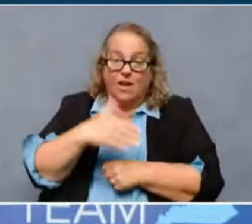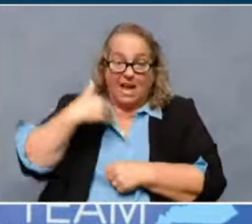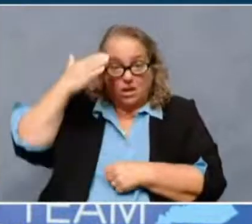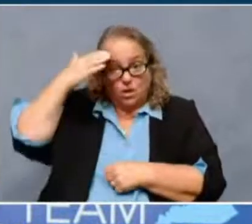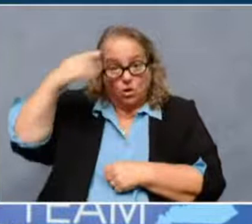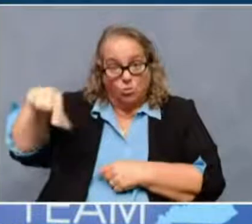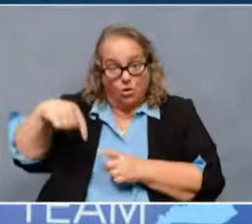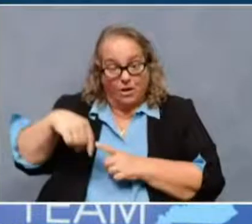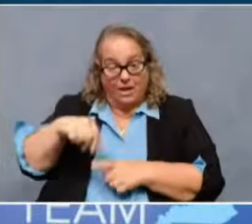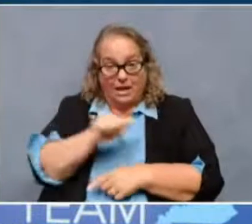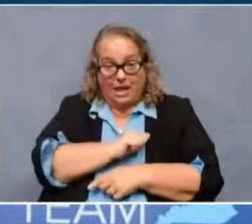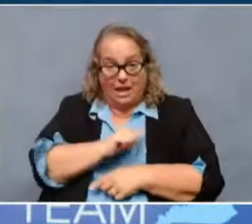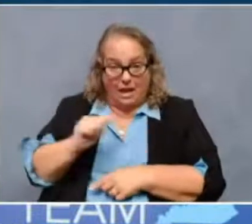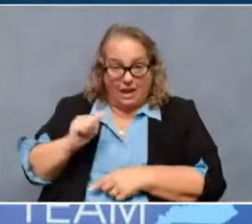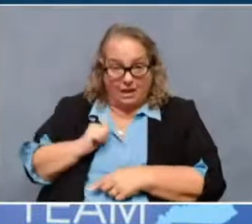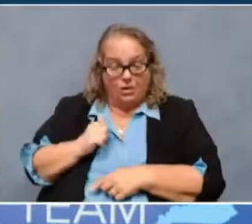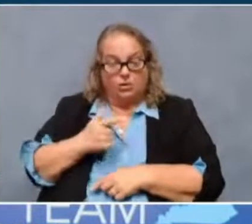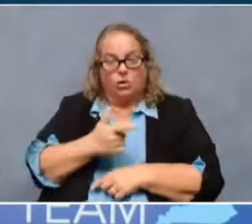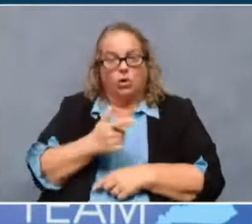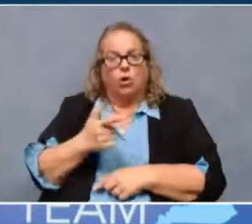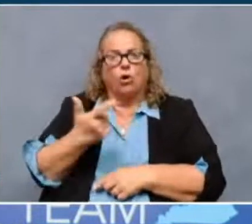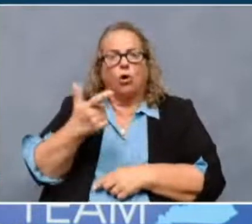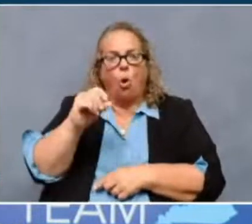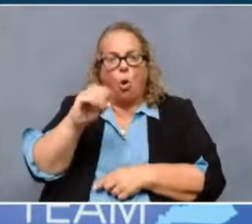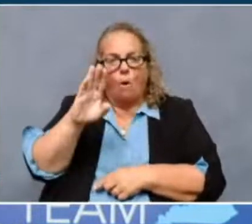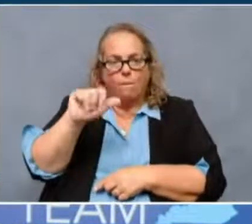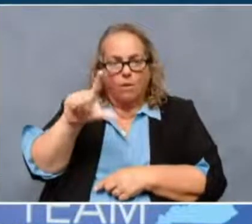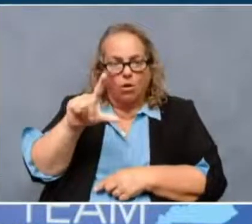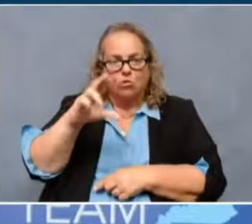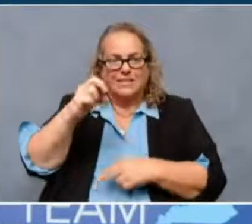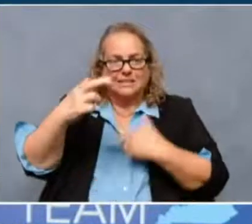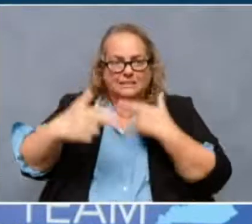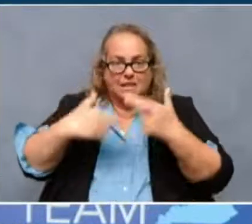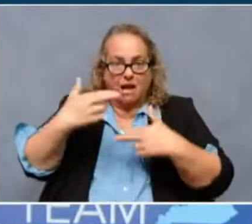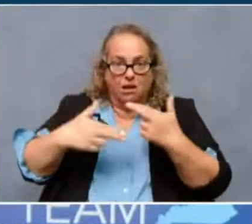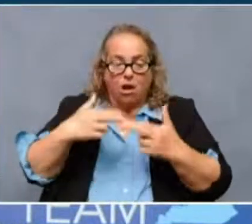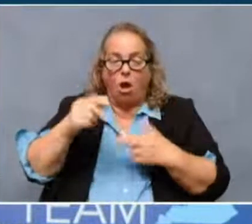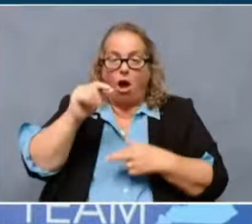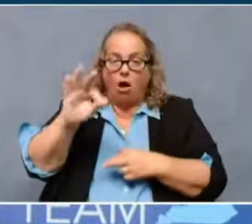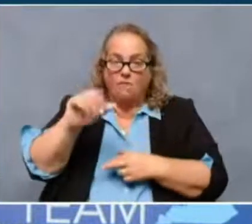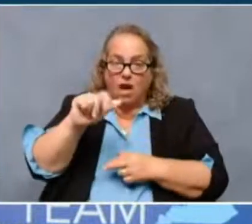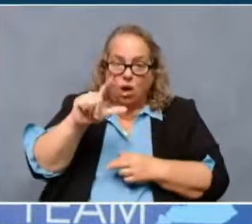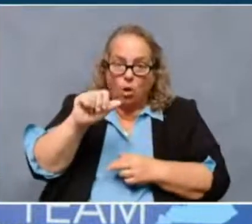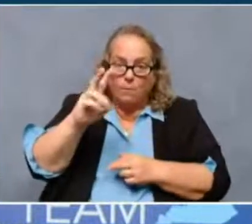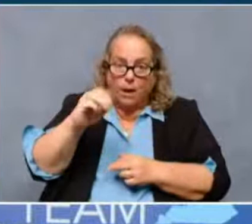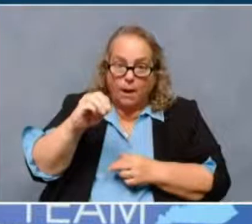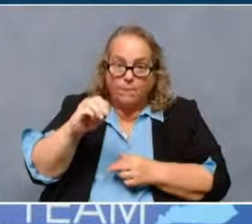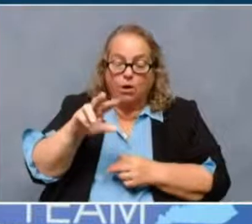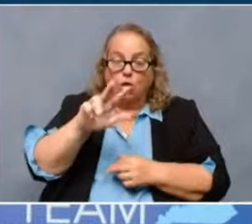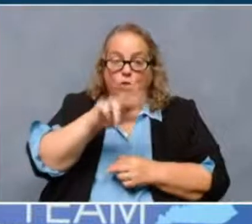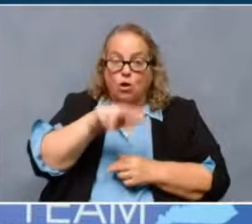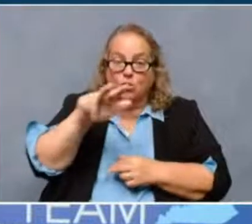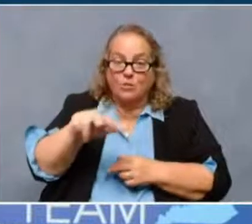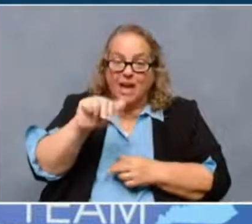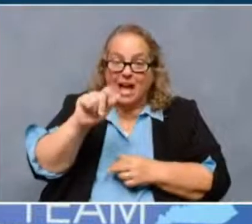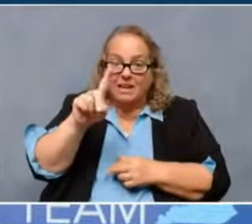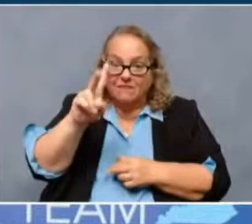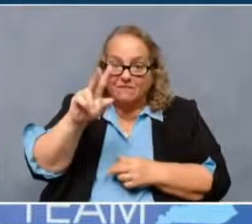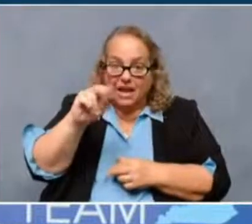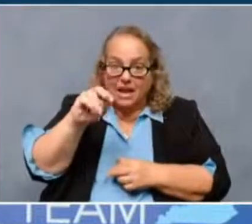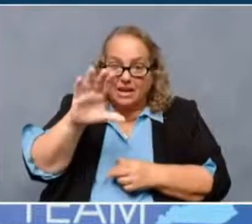global recycler and producer of aluminum, operating 33 advanced rolling and recycling facilities in 9